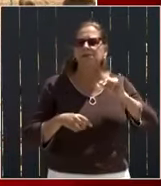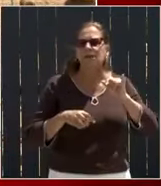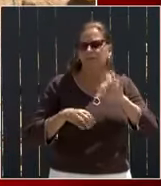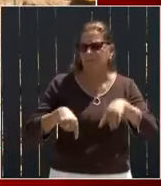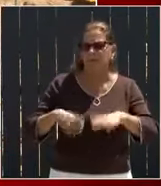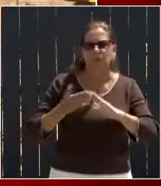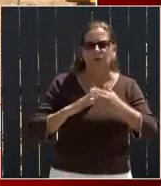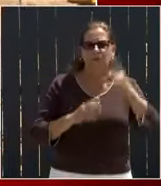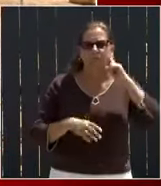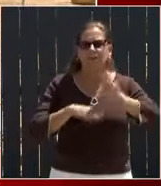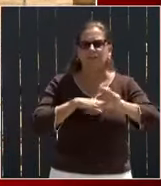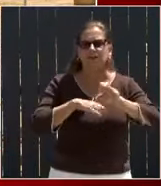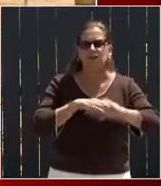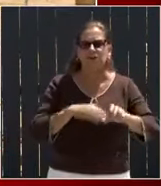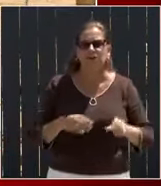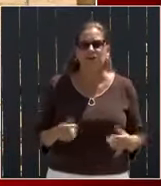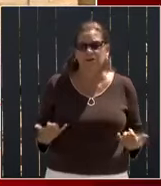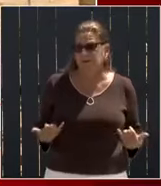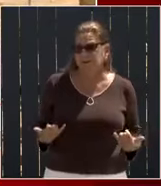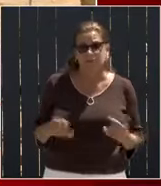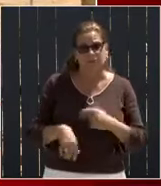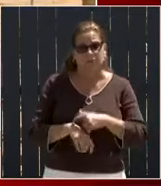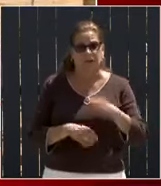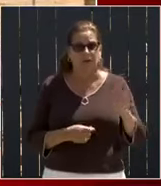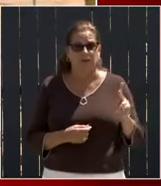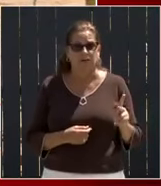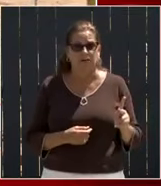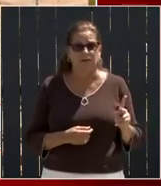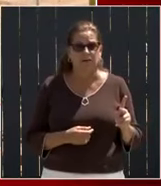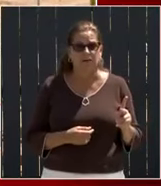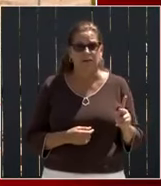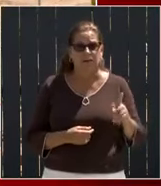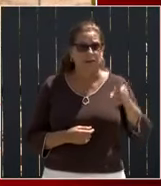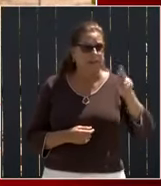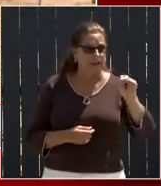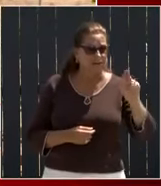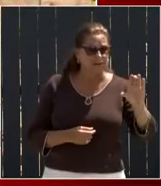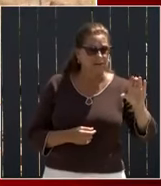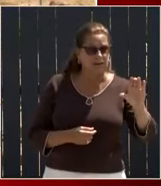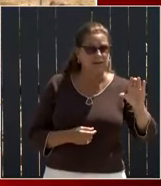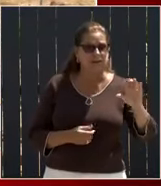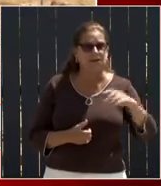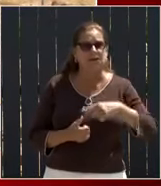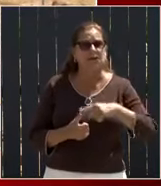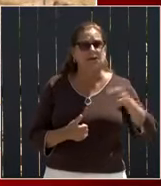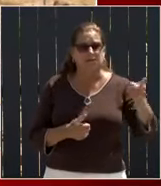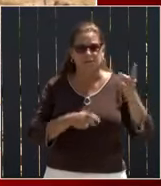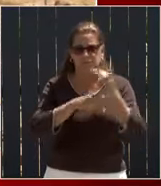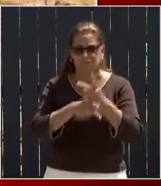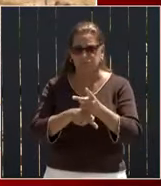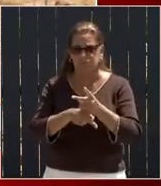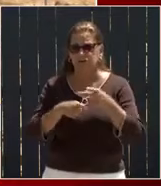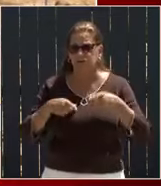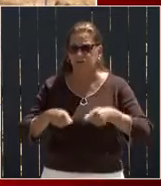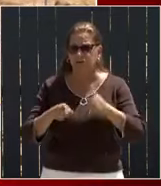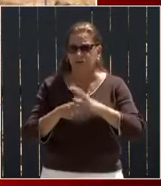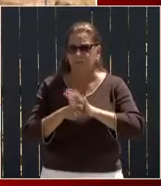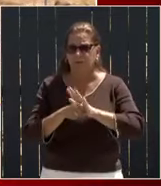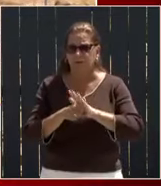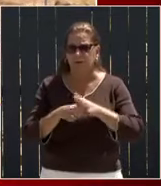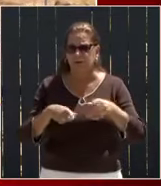at a time when the banks, PNC and other banks, funded a whole lot of loans during COVID. I think it's really important to